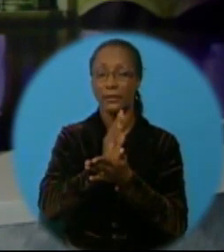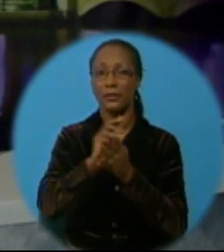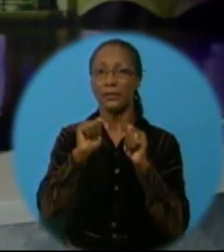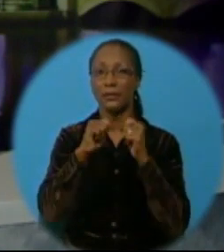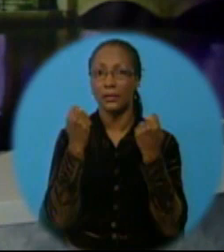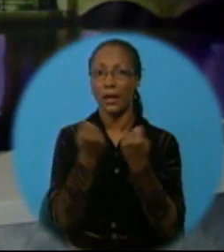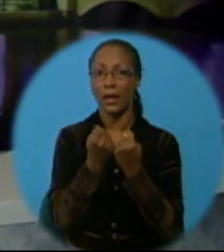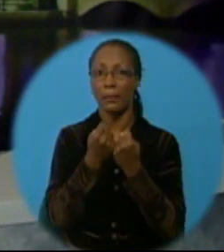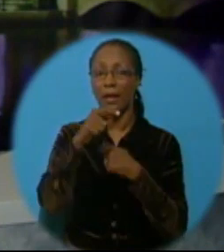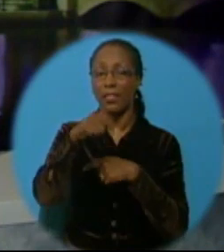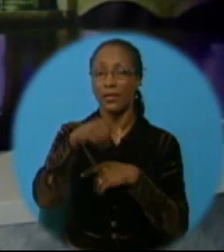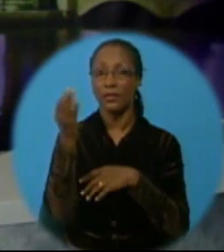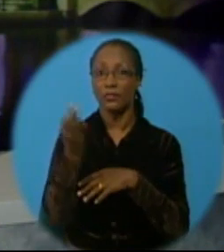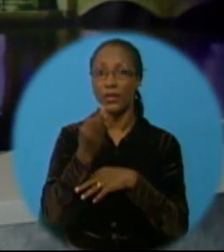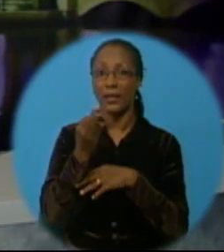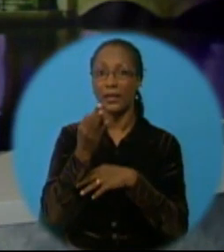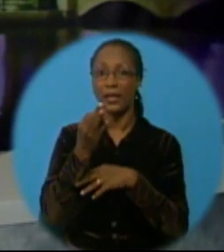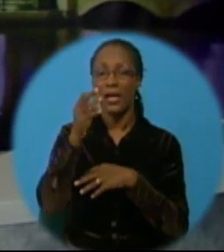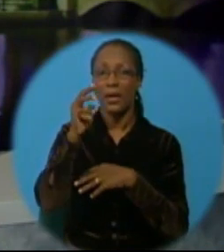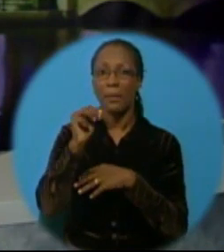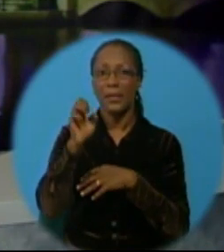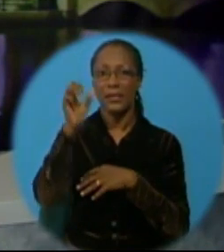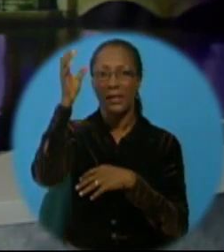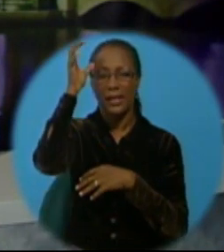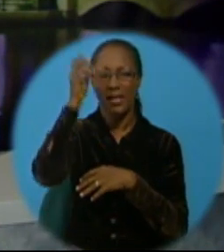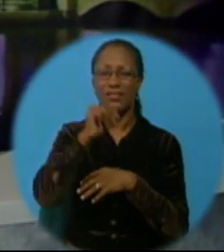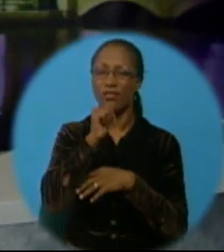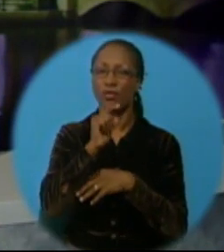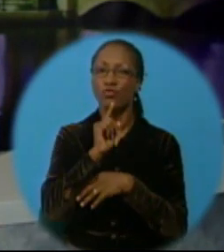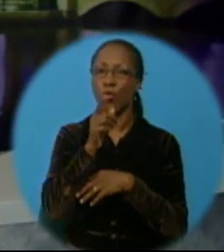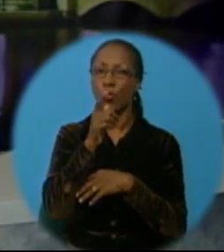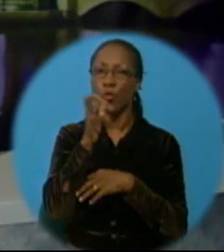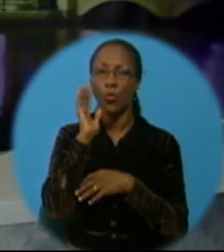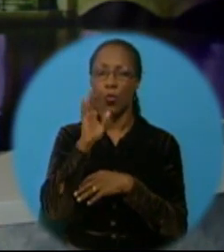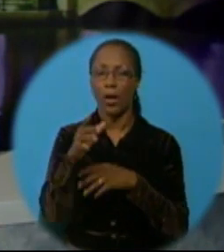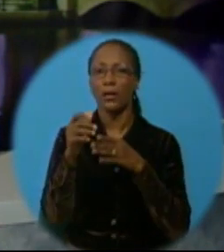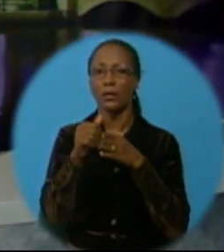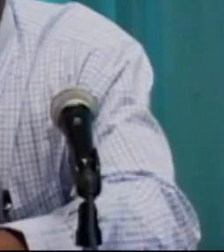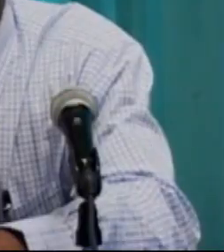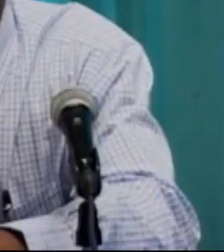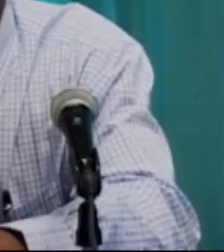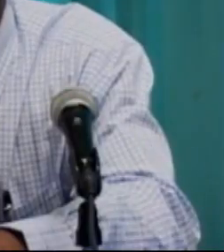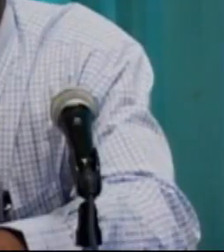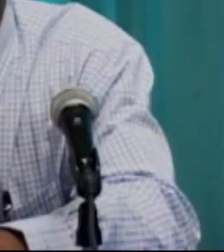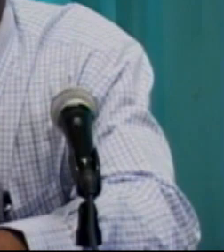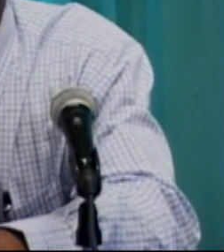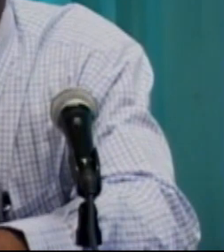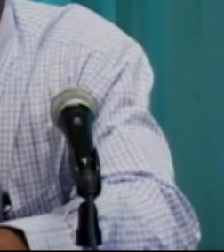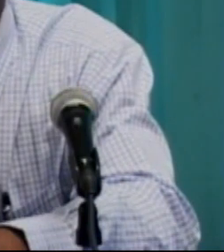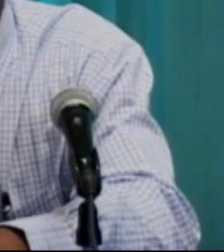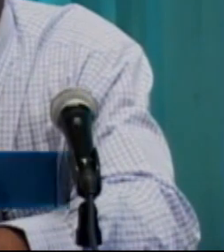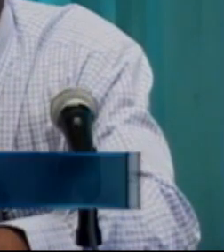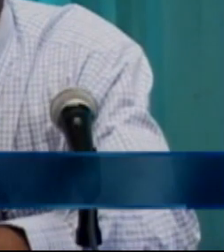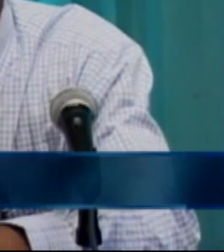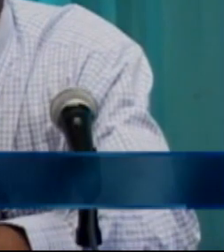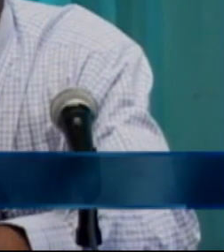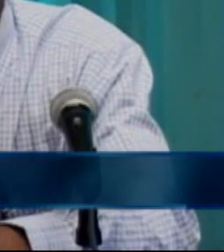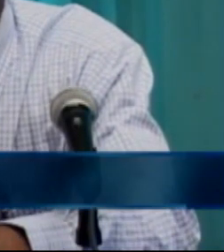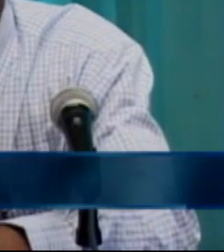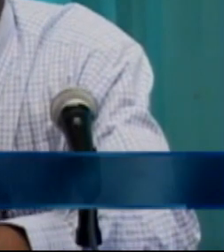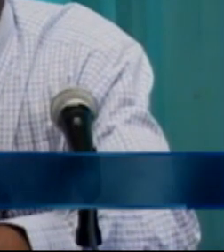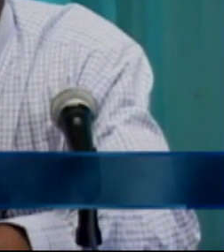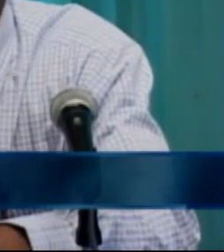Clark says he's not certain as to who will sit on the tribunal. I cannot remember or find the